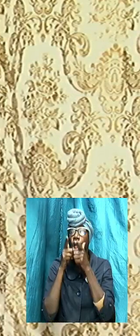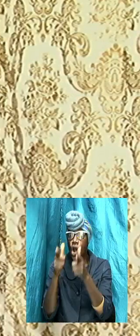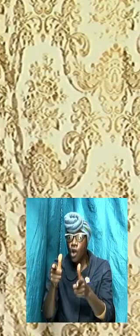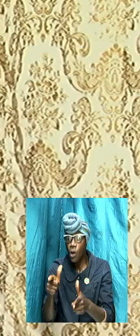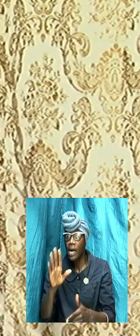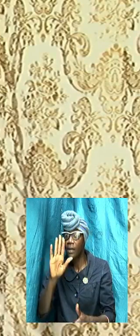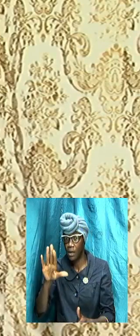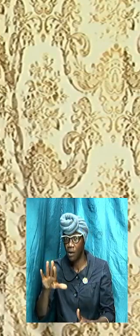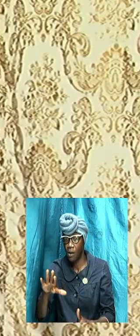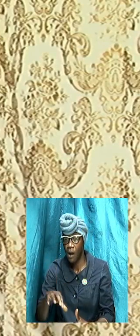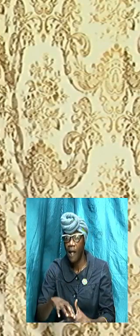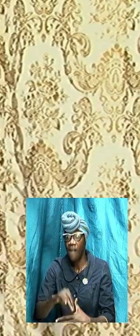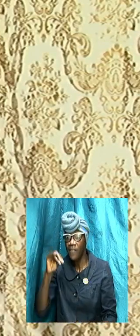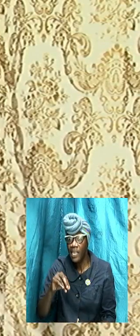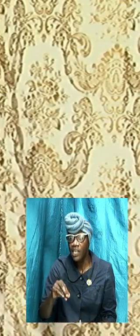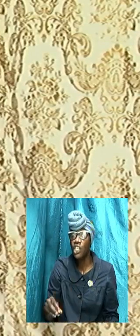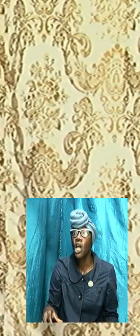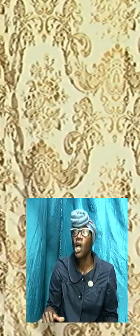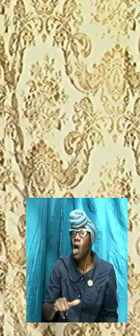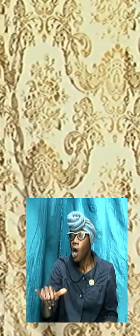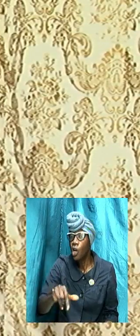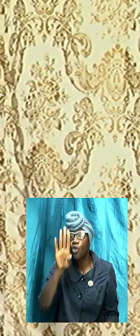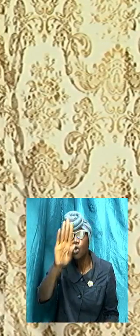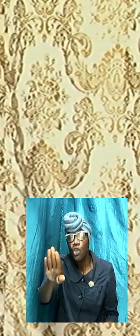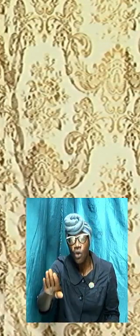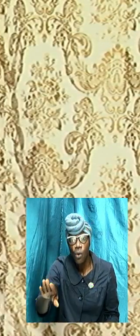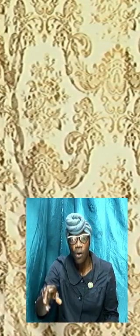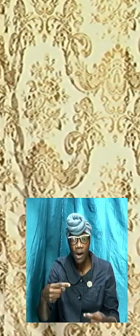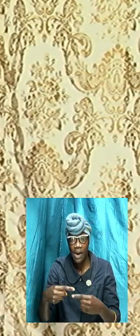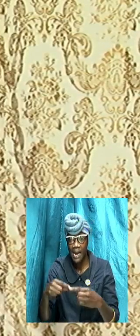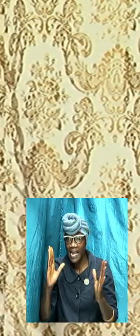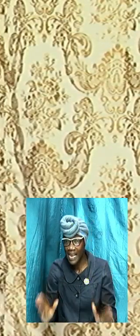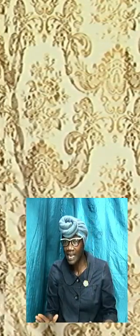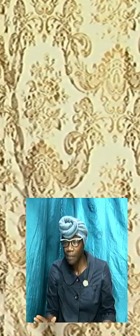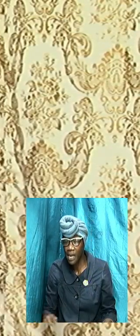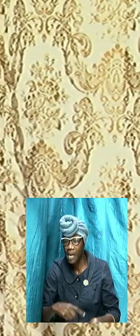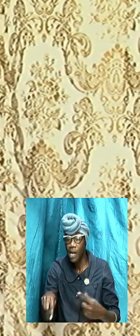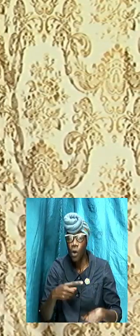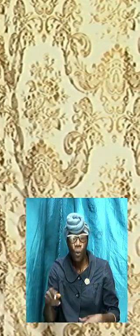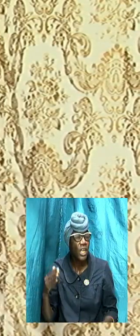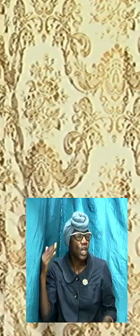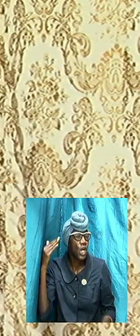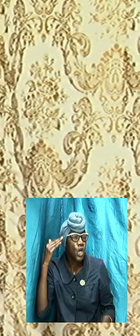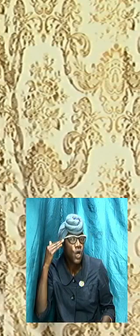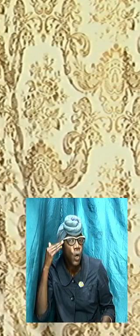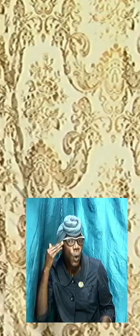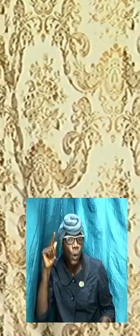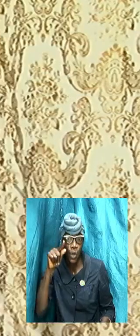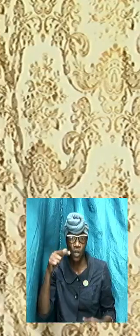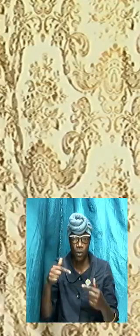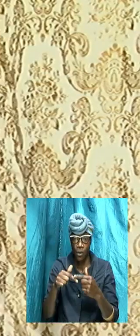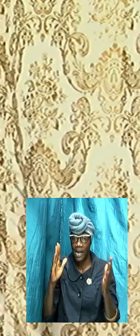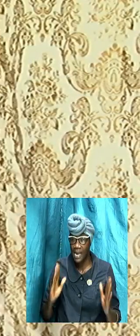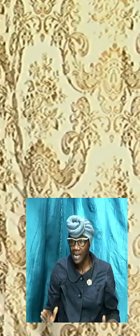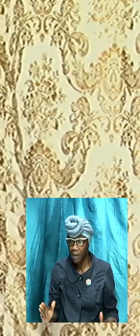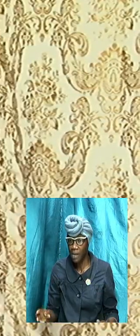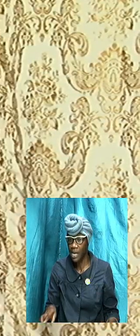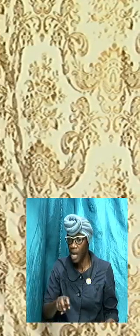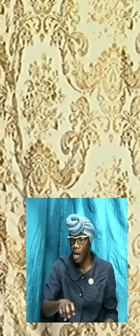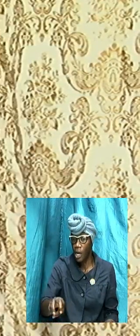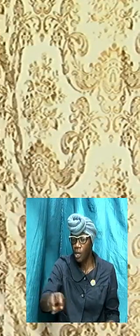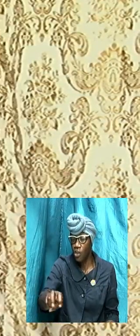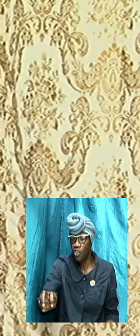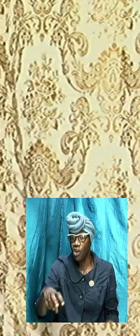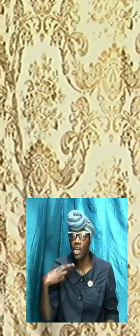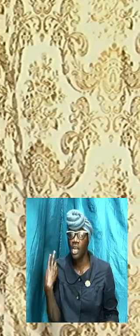your enemy. Praise God. But as children of God, when we are aware of who our enemies along the journey, amen, we can